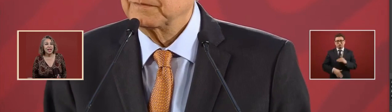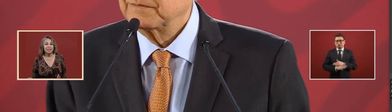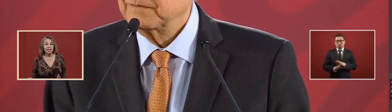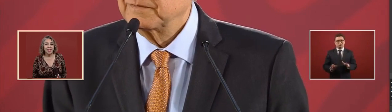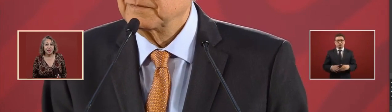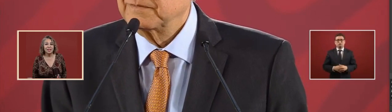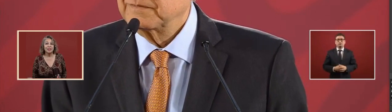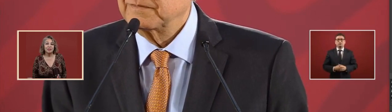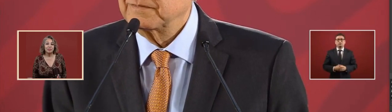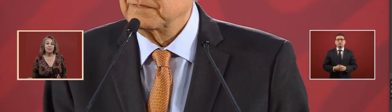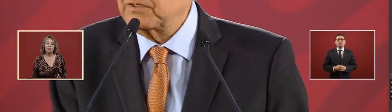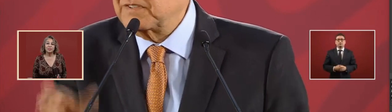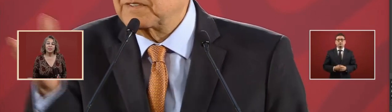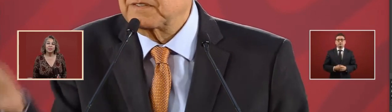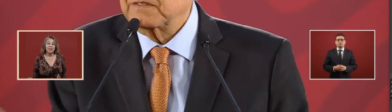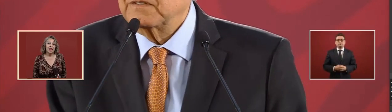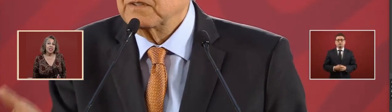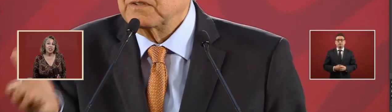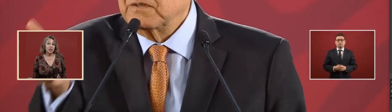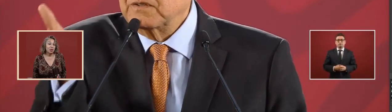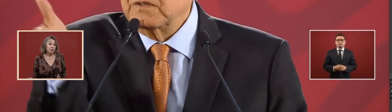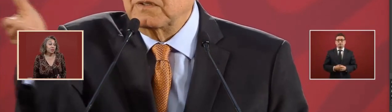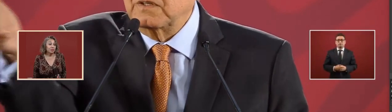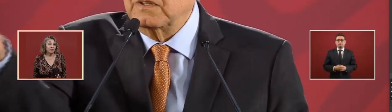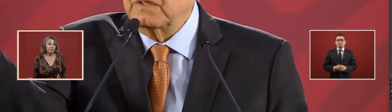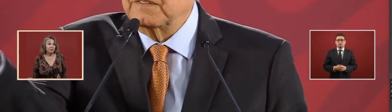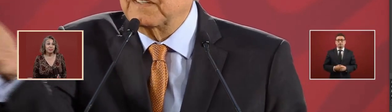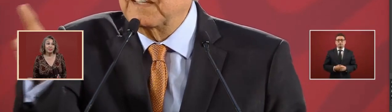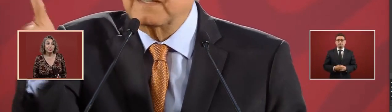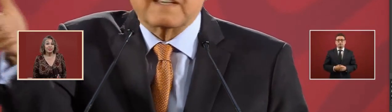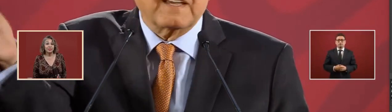It has ended. So,